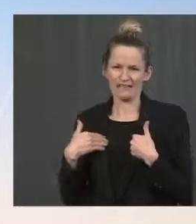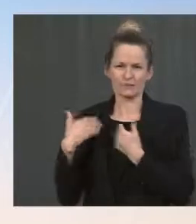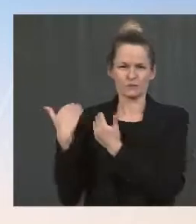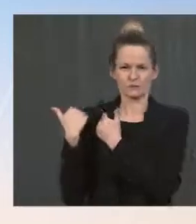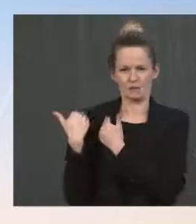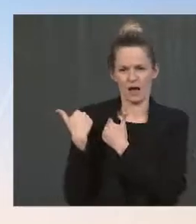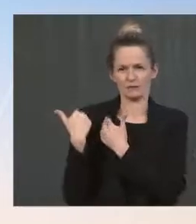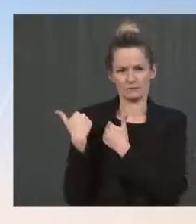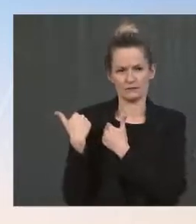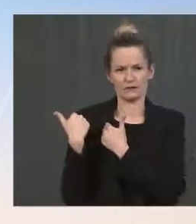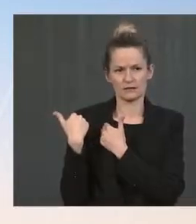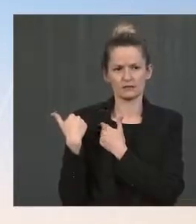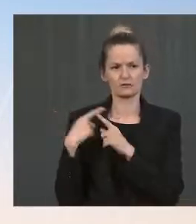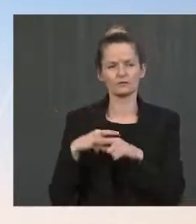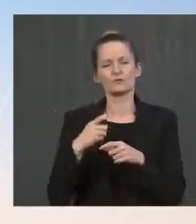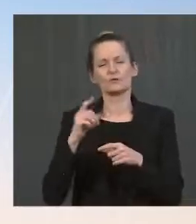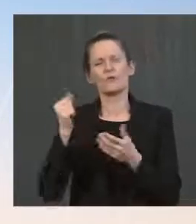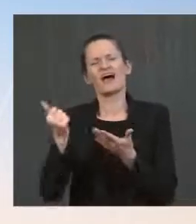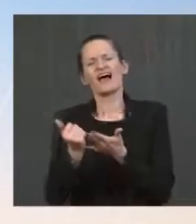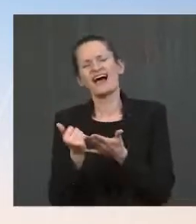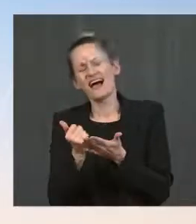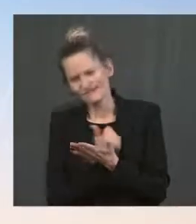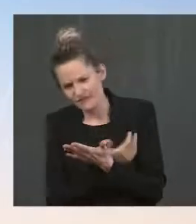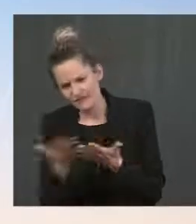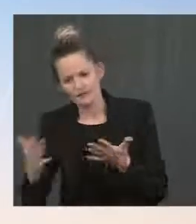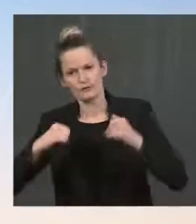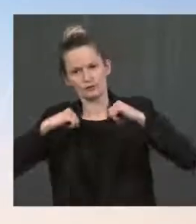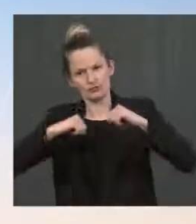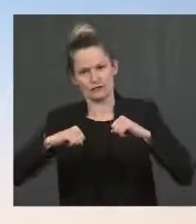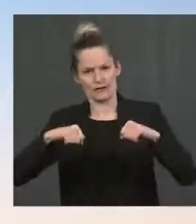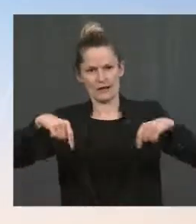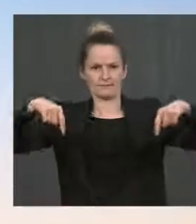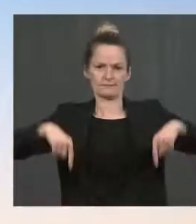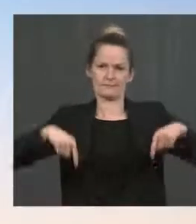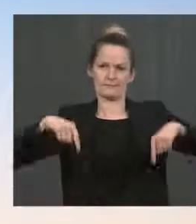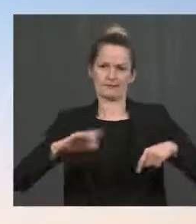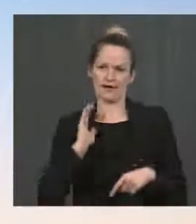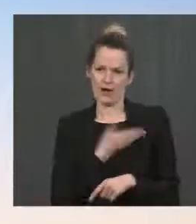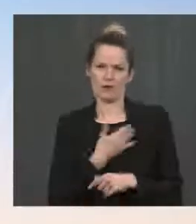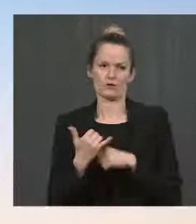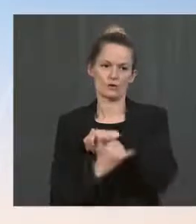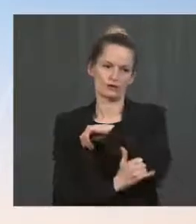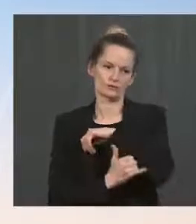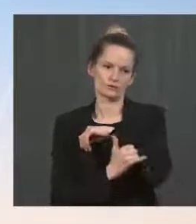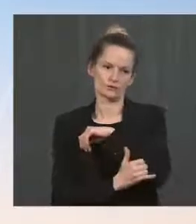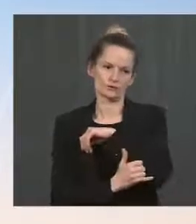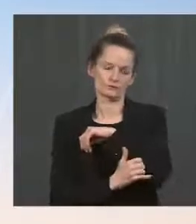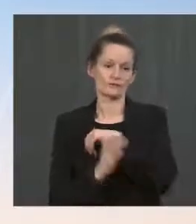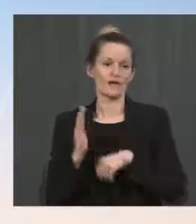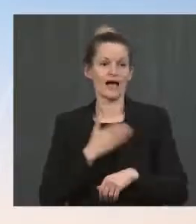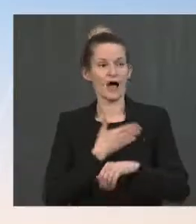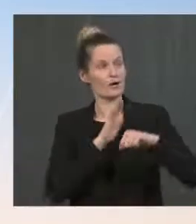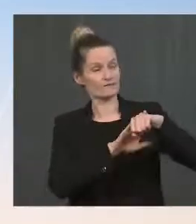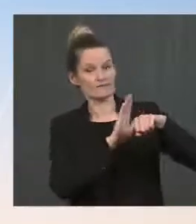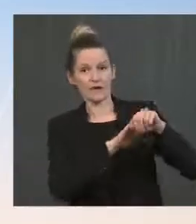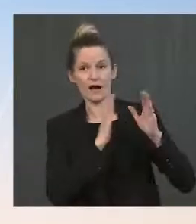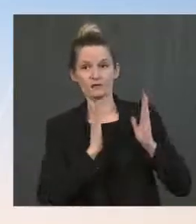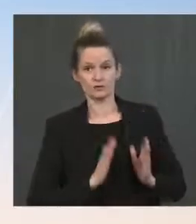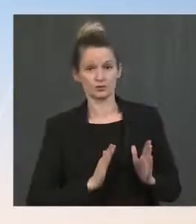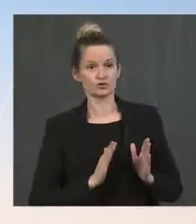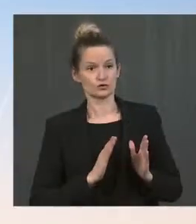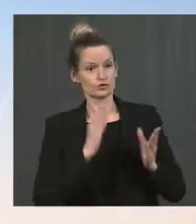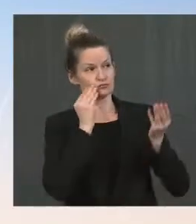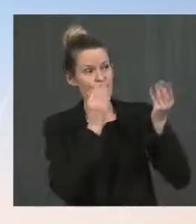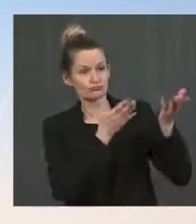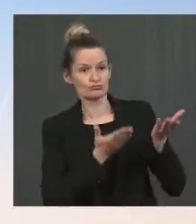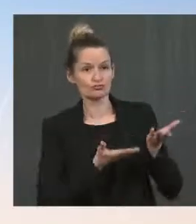to protect people in the United States in this country. And as our health advisors have recommended additional booster shots, we